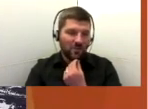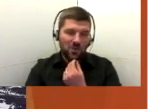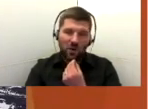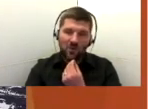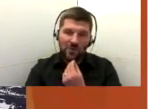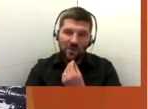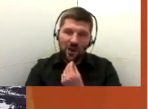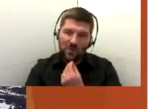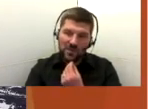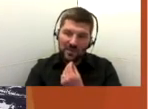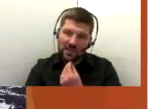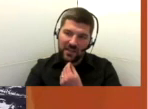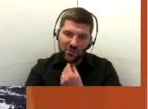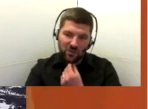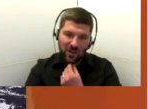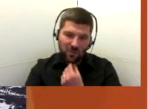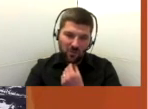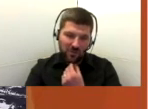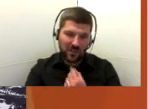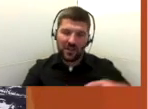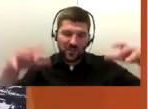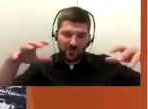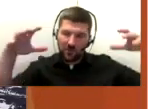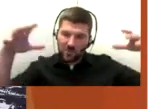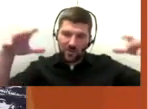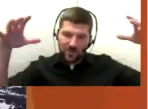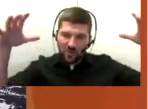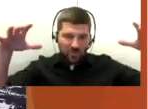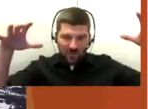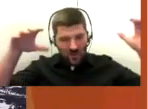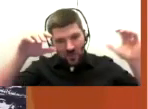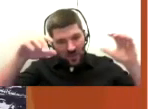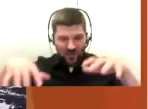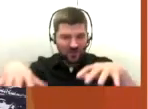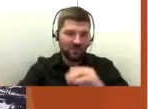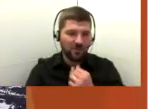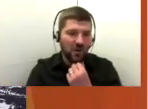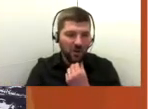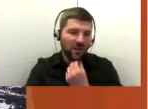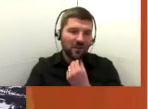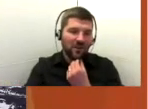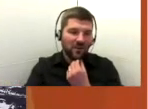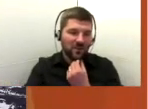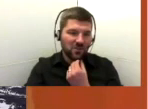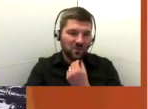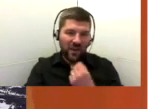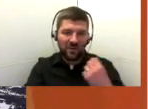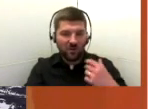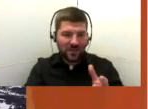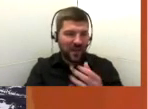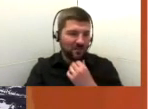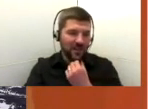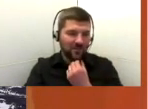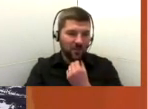over 200,000 glaciers around the world, and a glacier forms whenever snow builds up and then starts to flow under its own weight